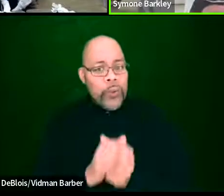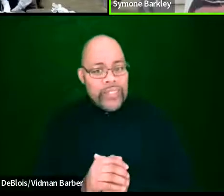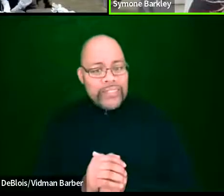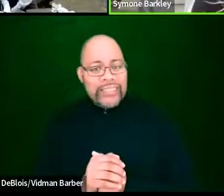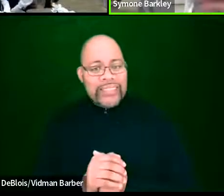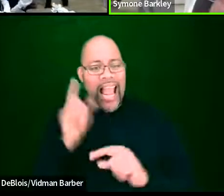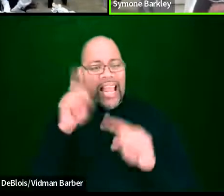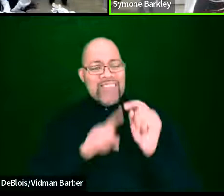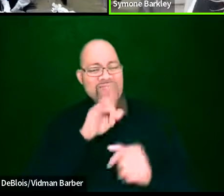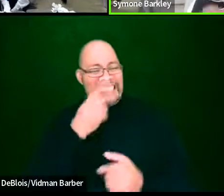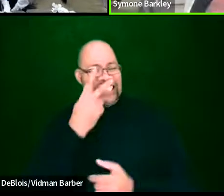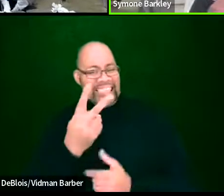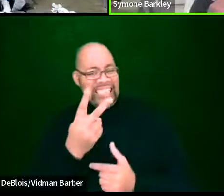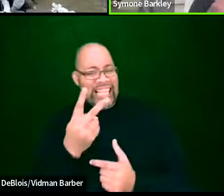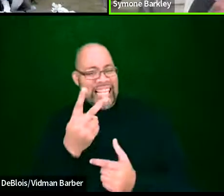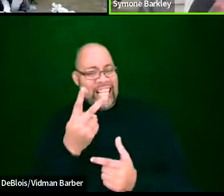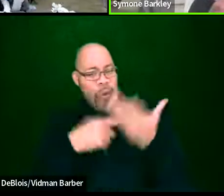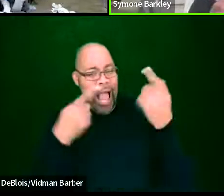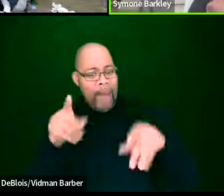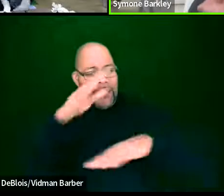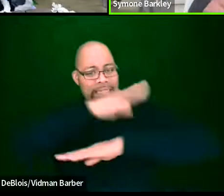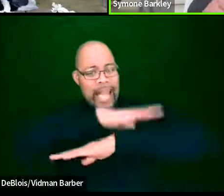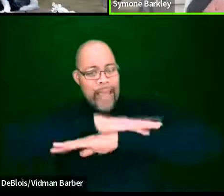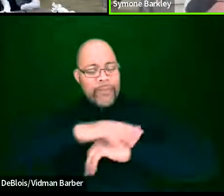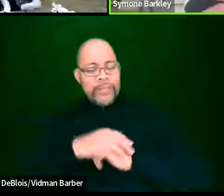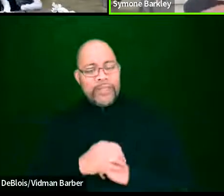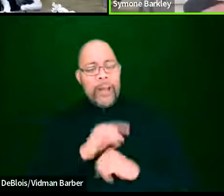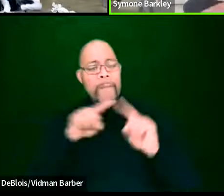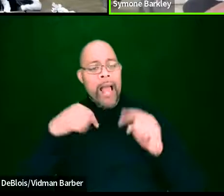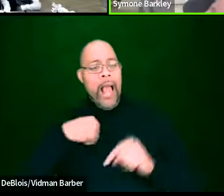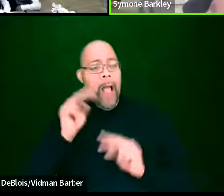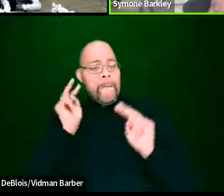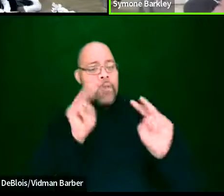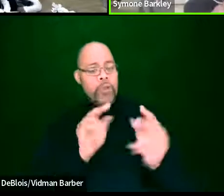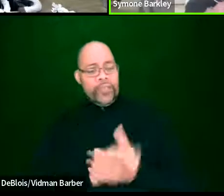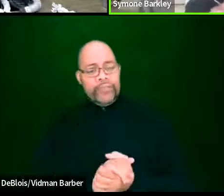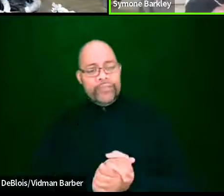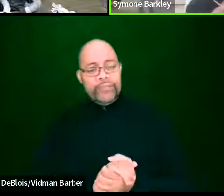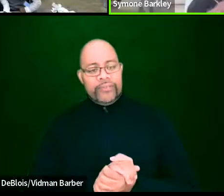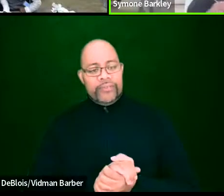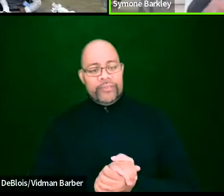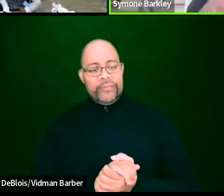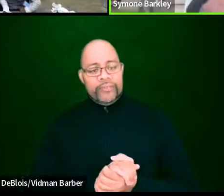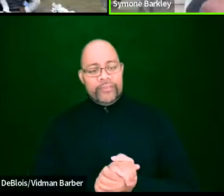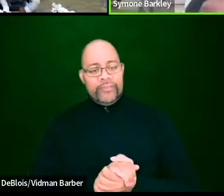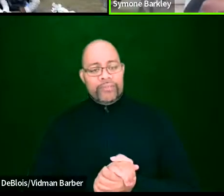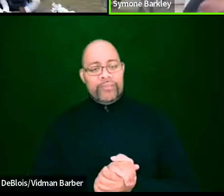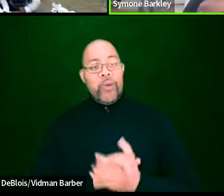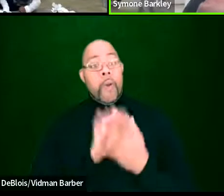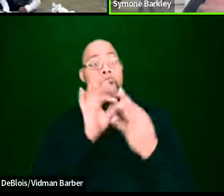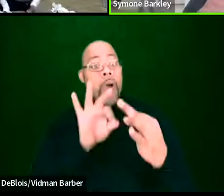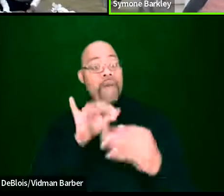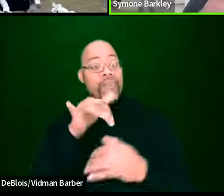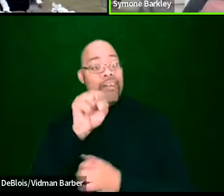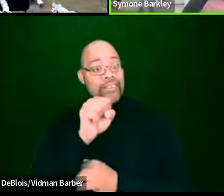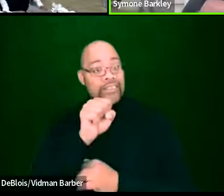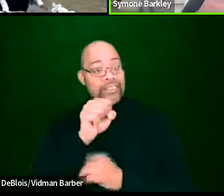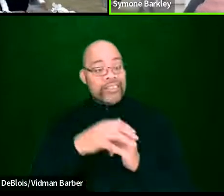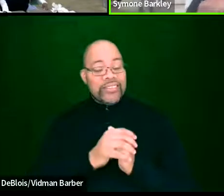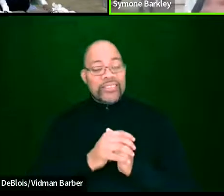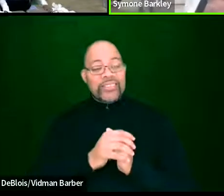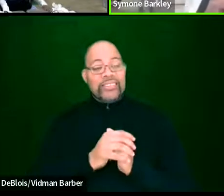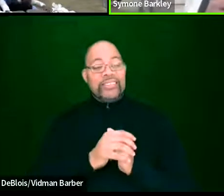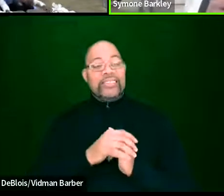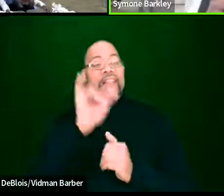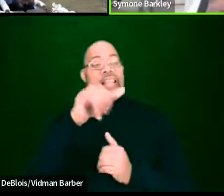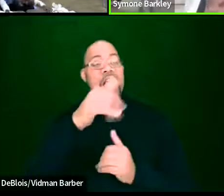can't really see what's happening at your tables, but I'm looking. Oh, perfect. Yes. Yes,